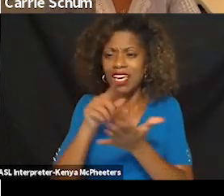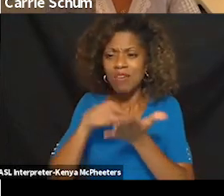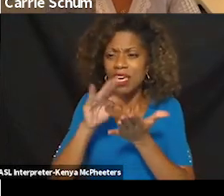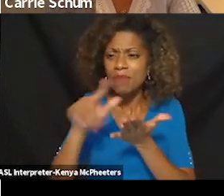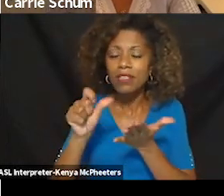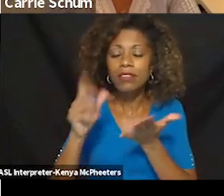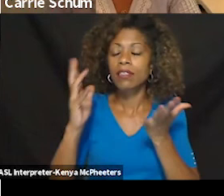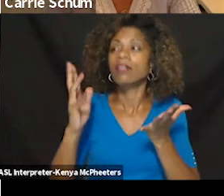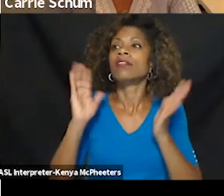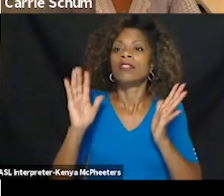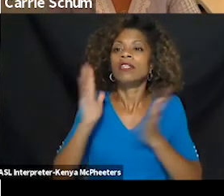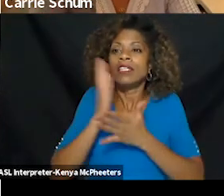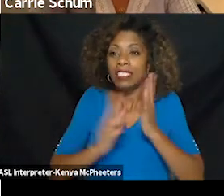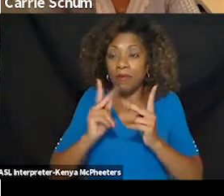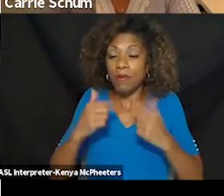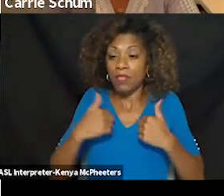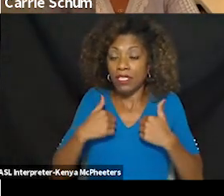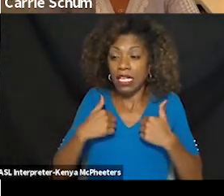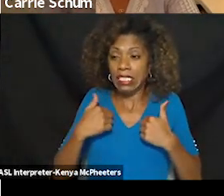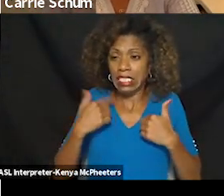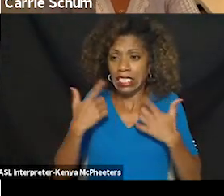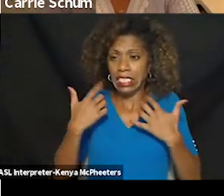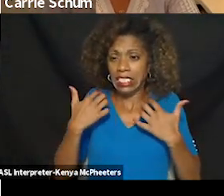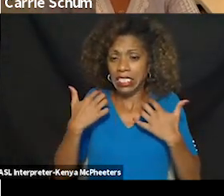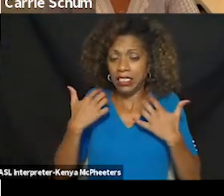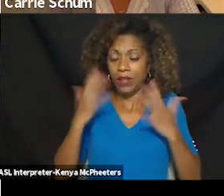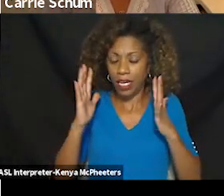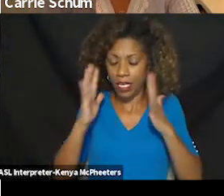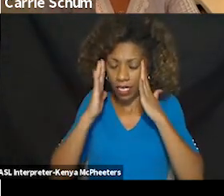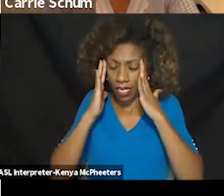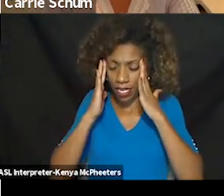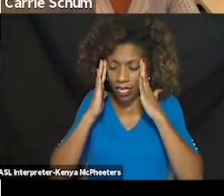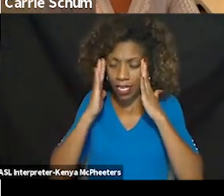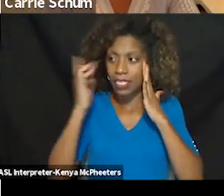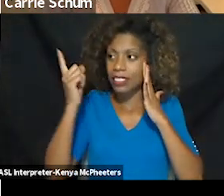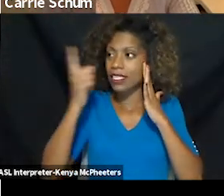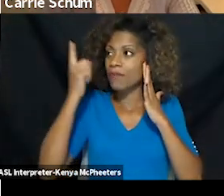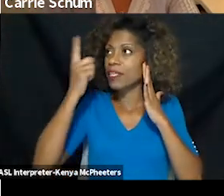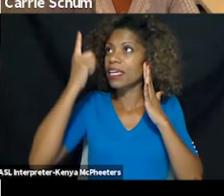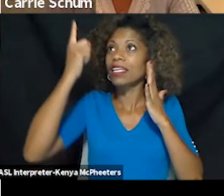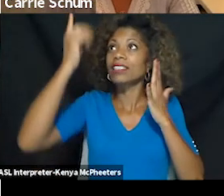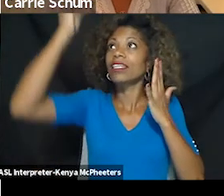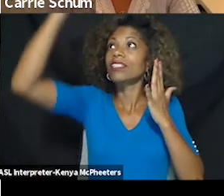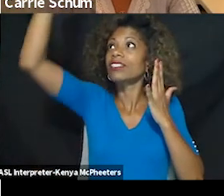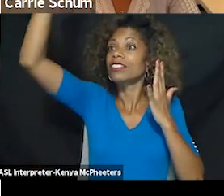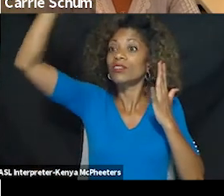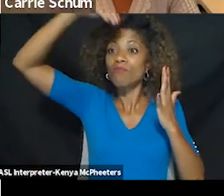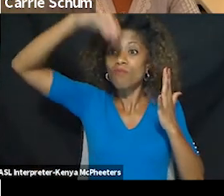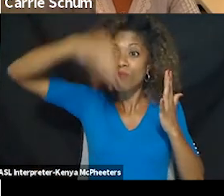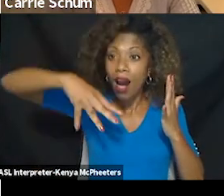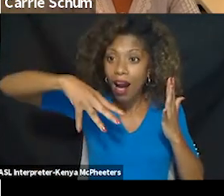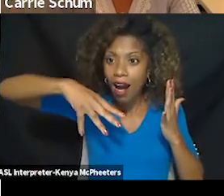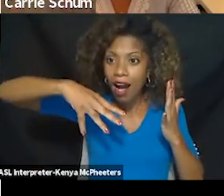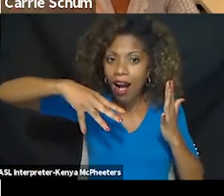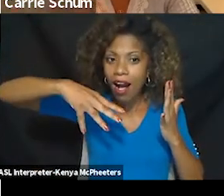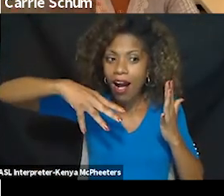highly skeptical that suddenly there was a magic bullet that was going to end all this, because they'd heard it before. And also